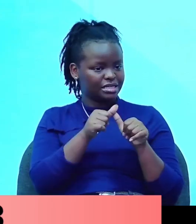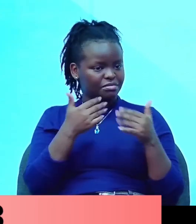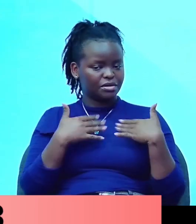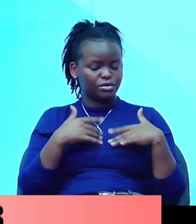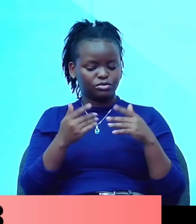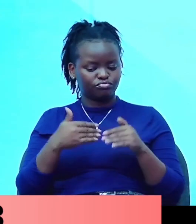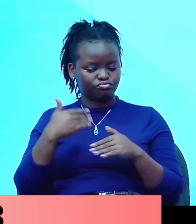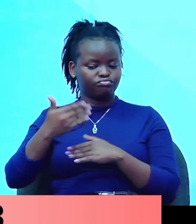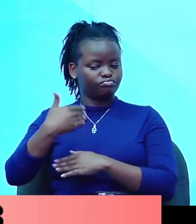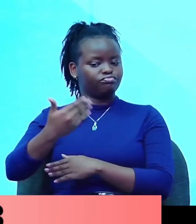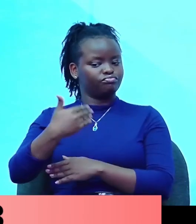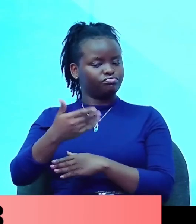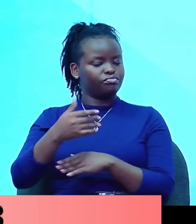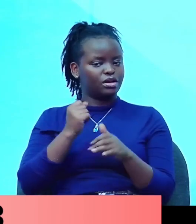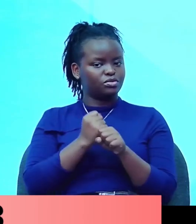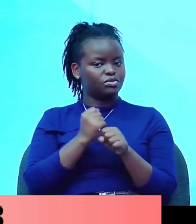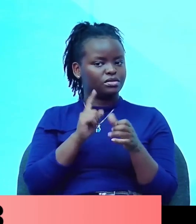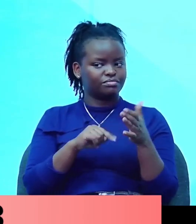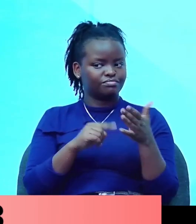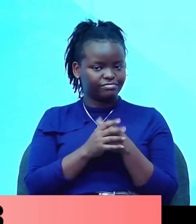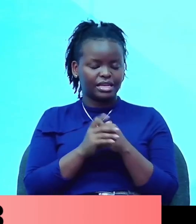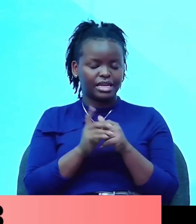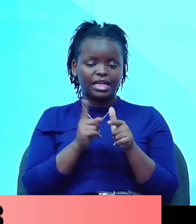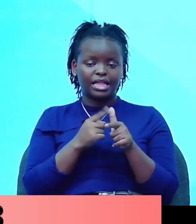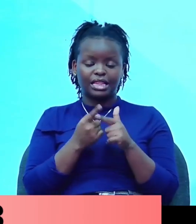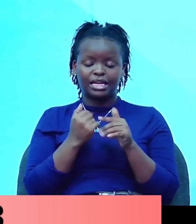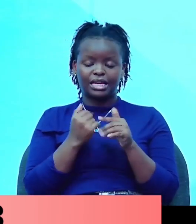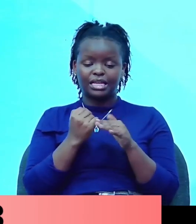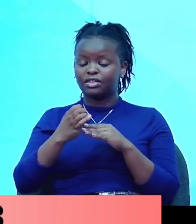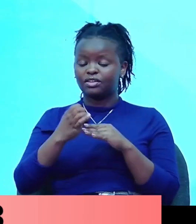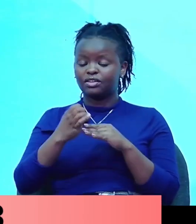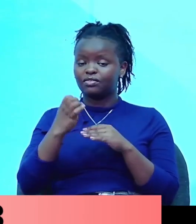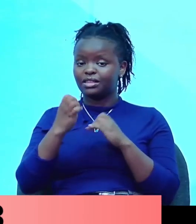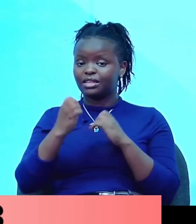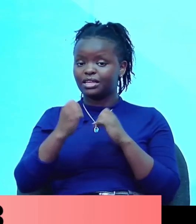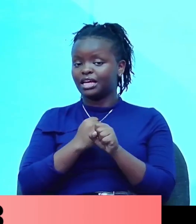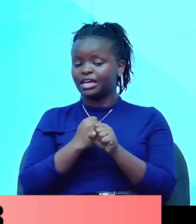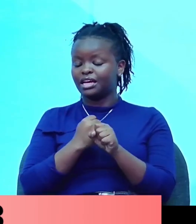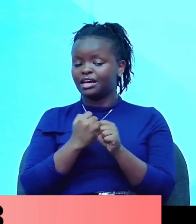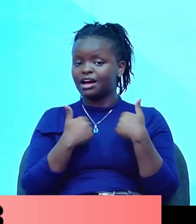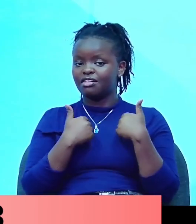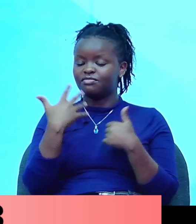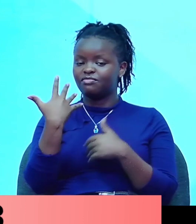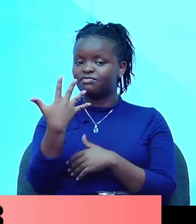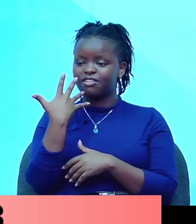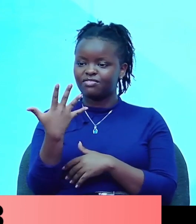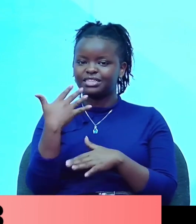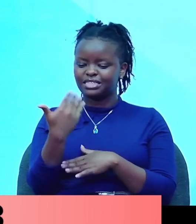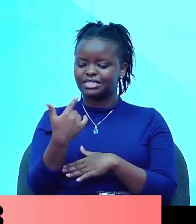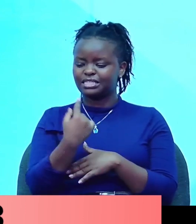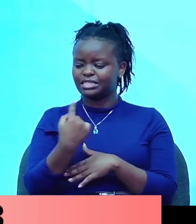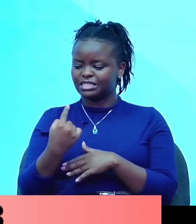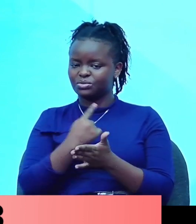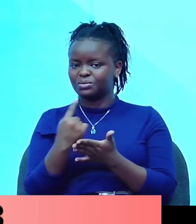with what it is that they're doing. Yeah. So then at the end of the year, even though you've been putting 500 every week, right, at the end of the year, it is something